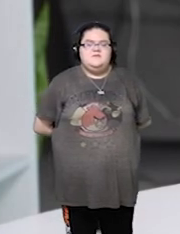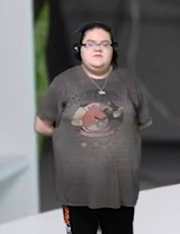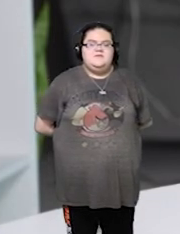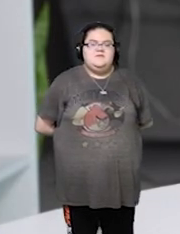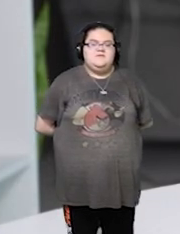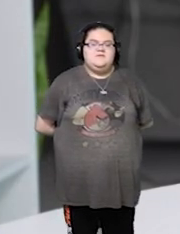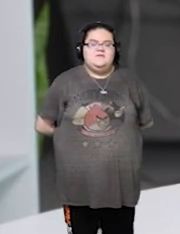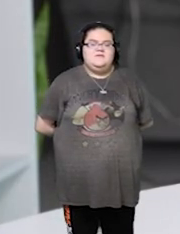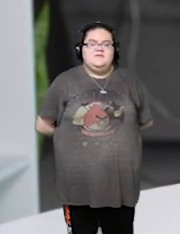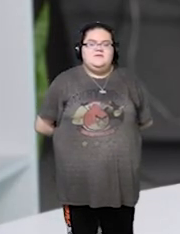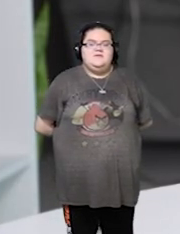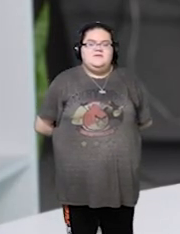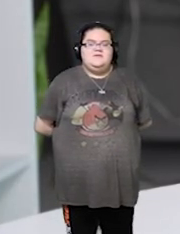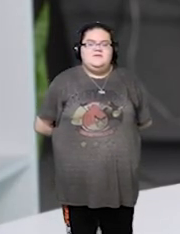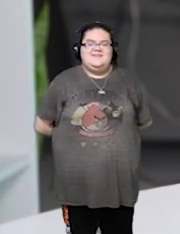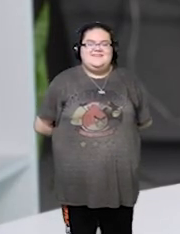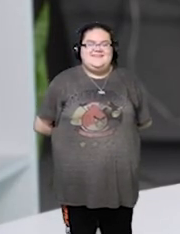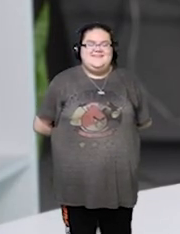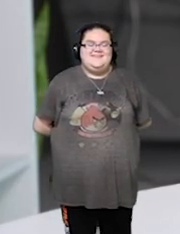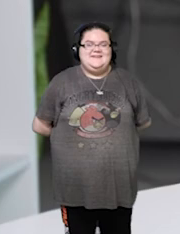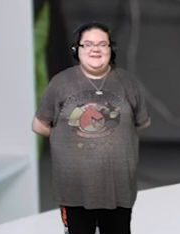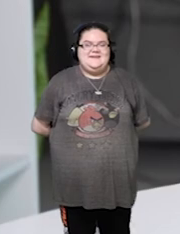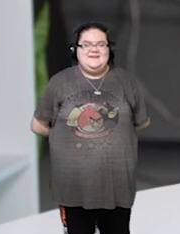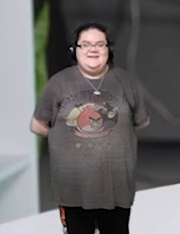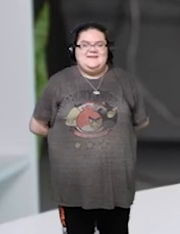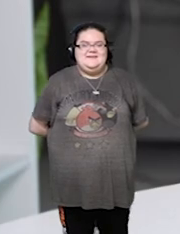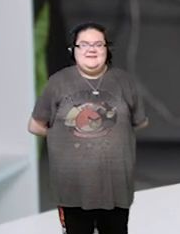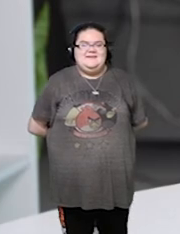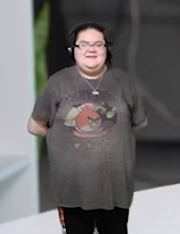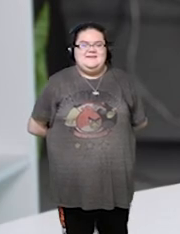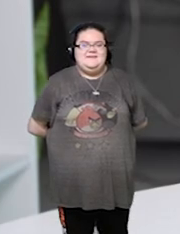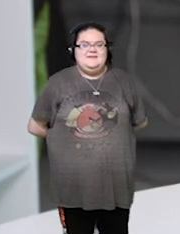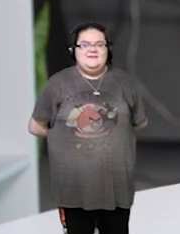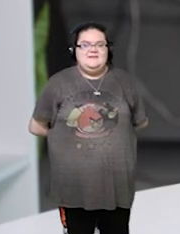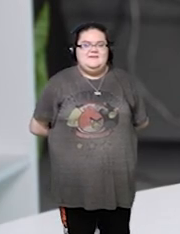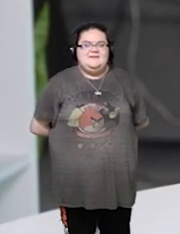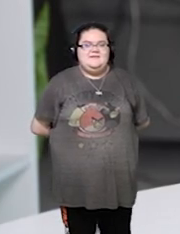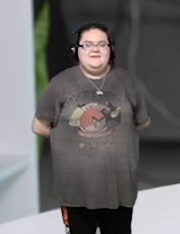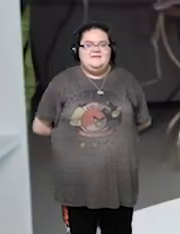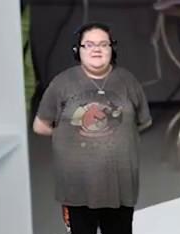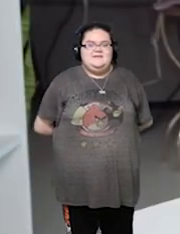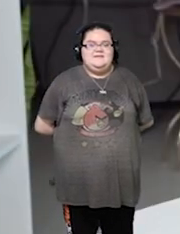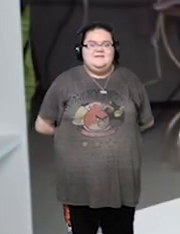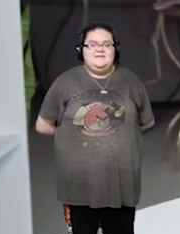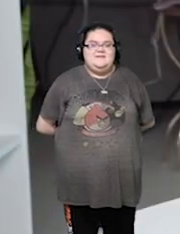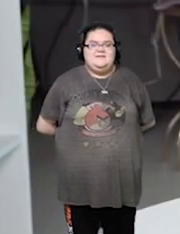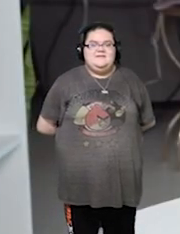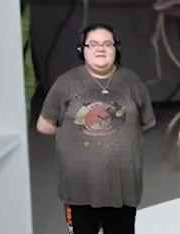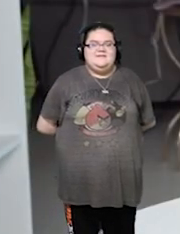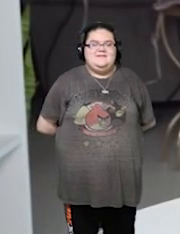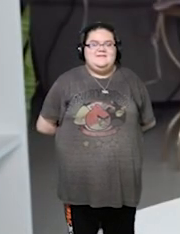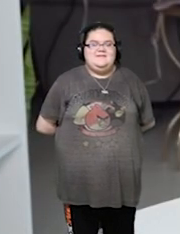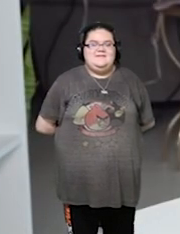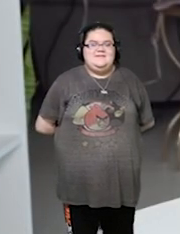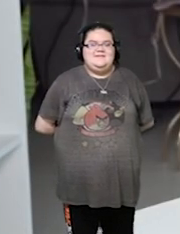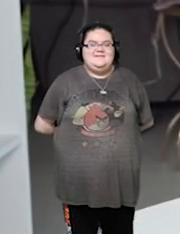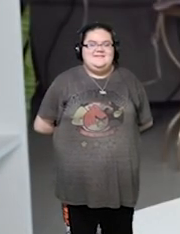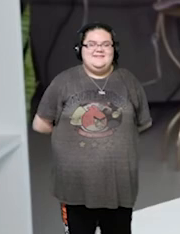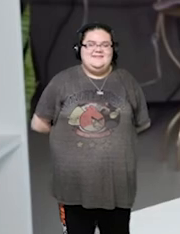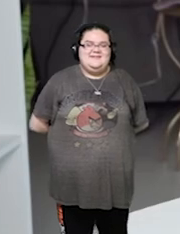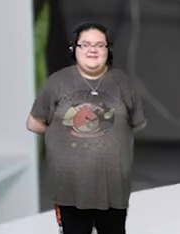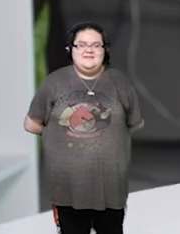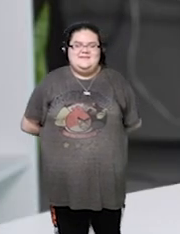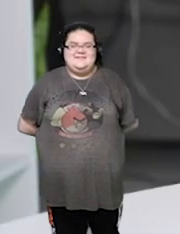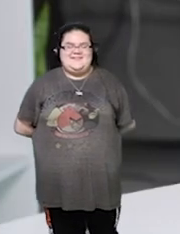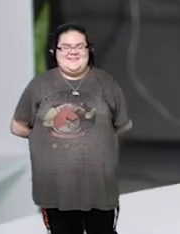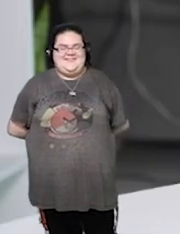Jones' satchel? Well, how do I guess this? Oh, I think this one costs more. This one smells more like leather. This is, like, that's like real leather. I don't know why you're smelling it. Because